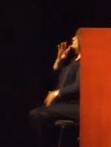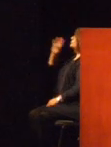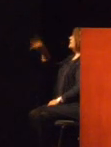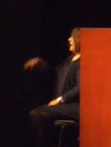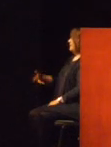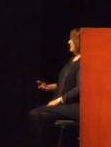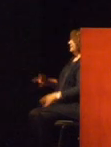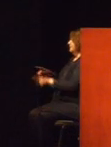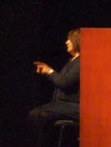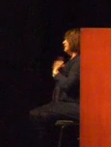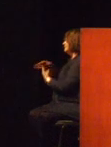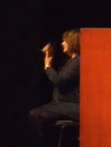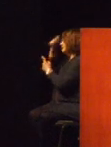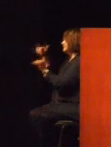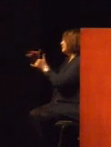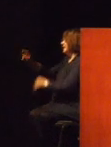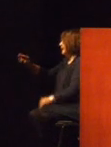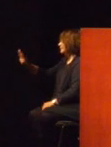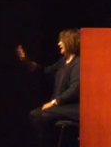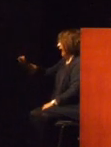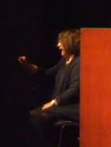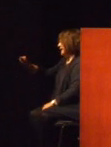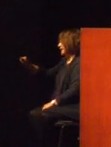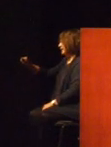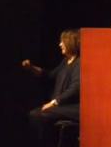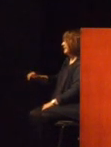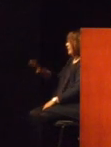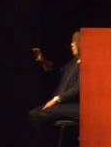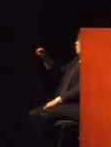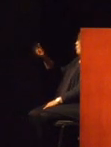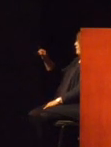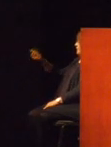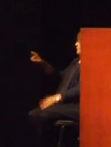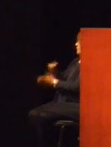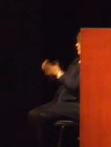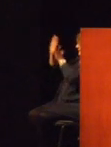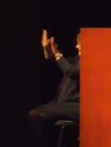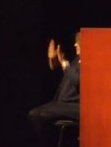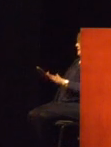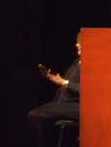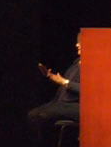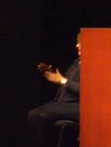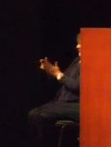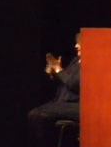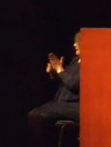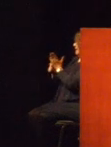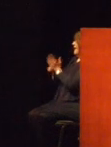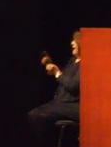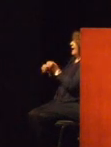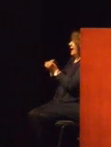privilege because he plays for the NBA. But Kyle Korver wrote this amazing piece in the Players Tribune this spring